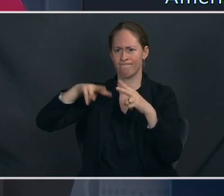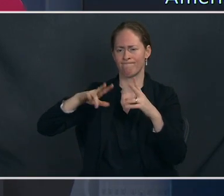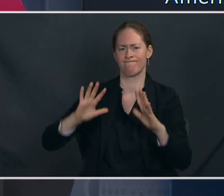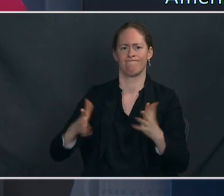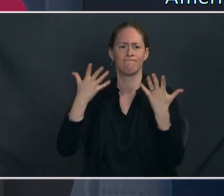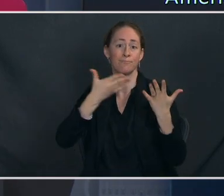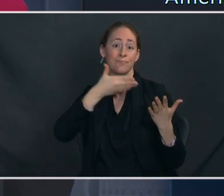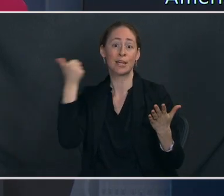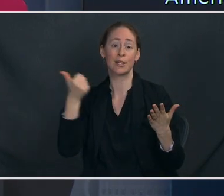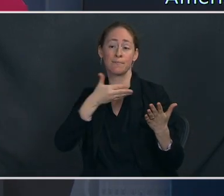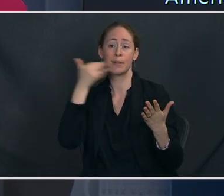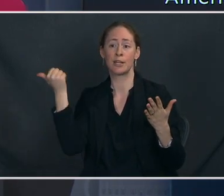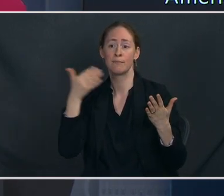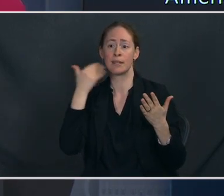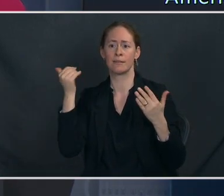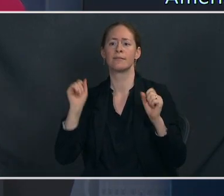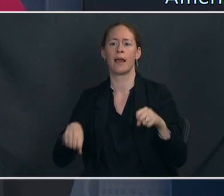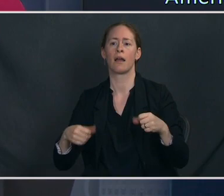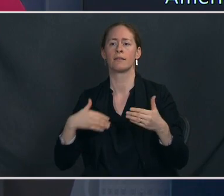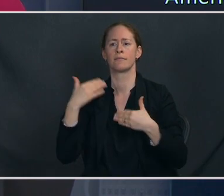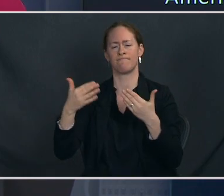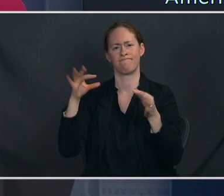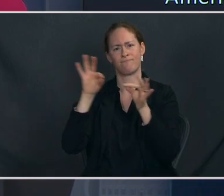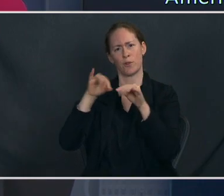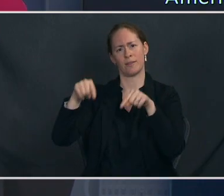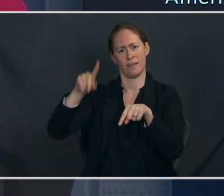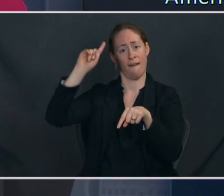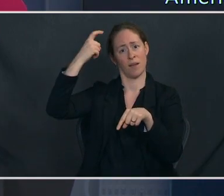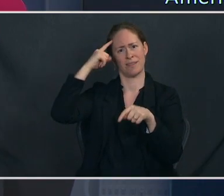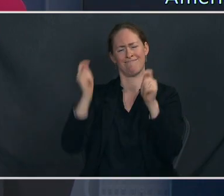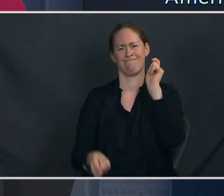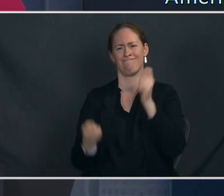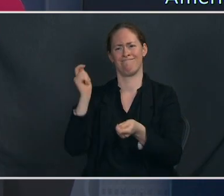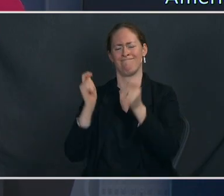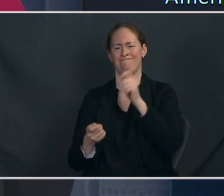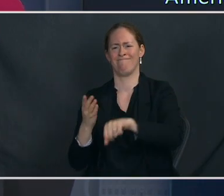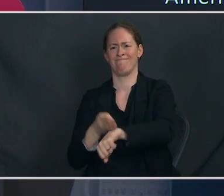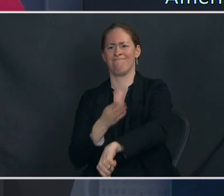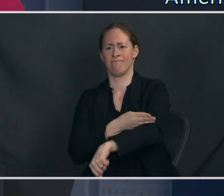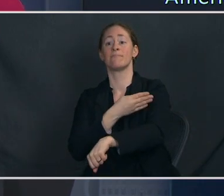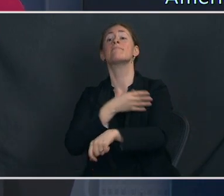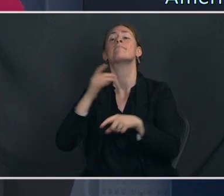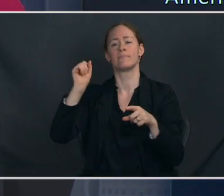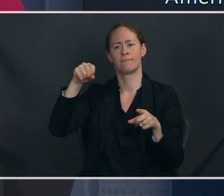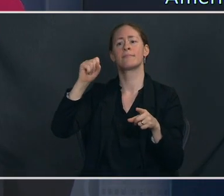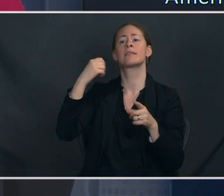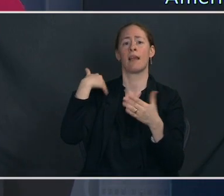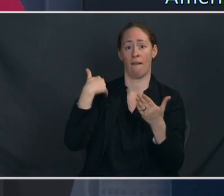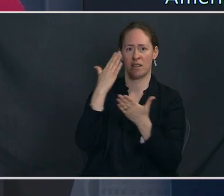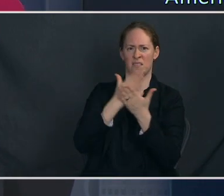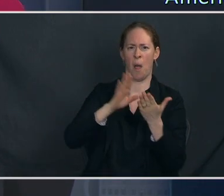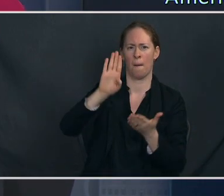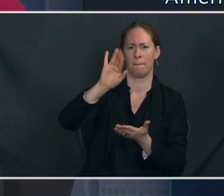democratic reforms. There's legislation on the Hill that would move us in that direction, including